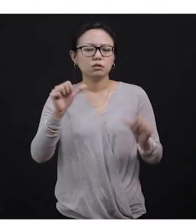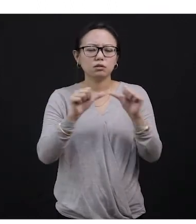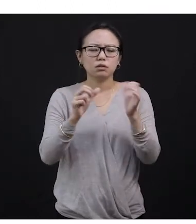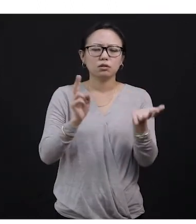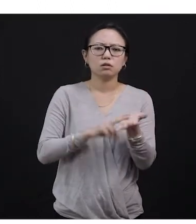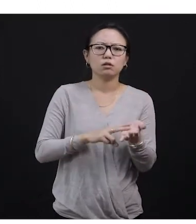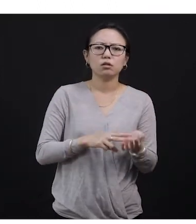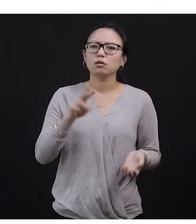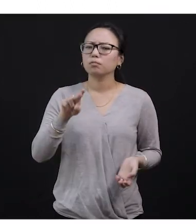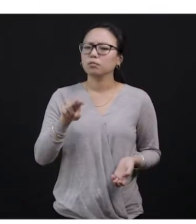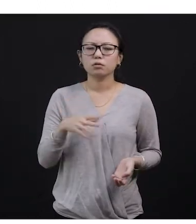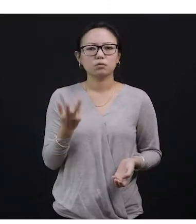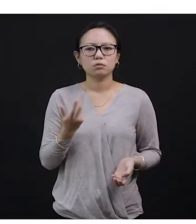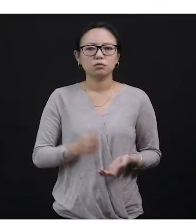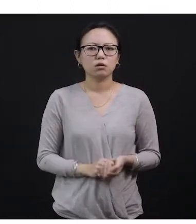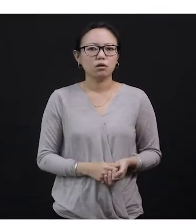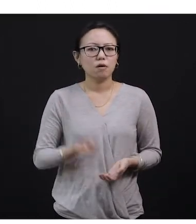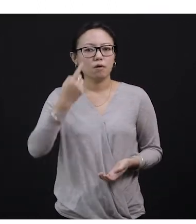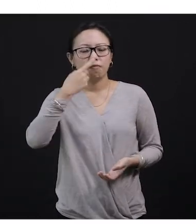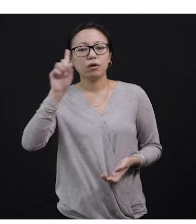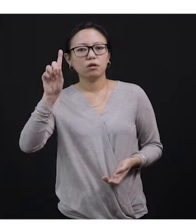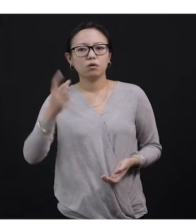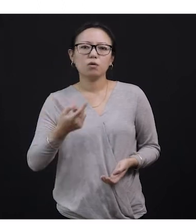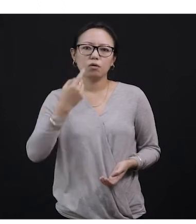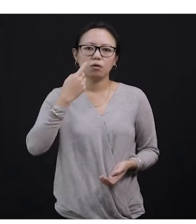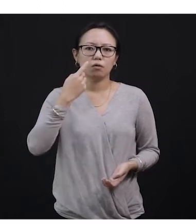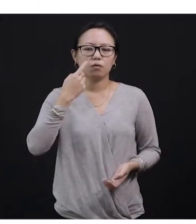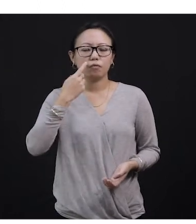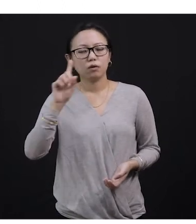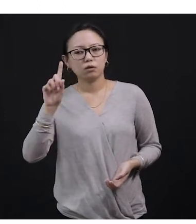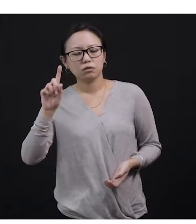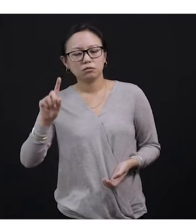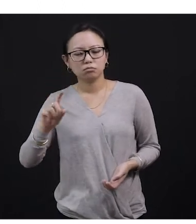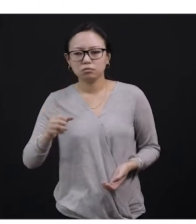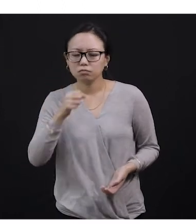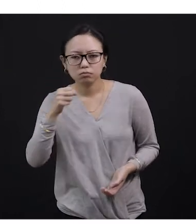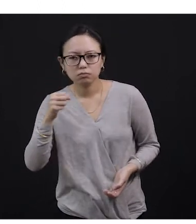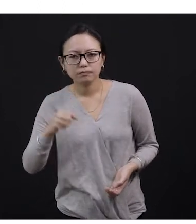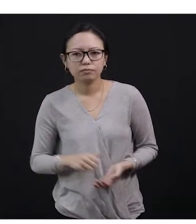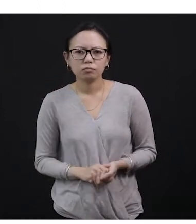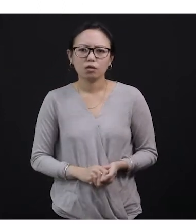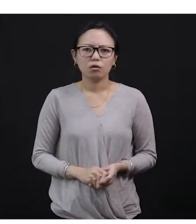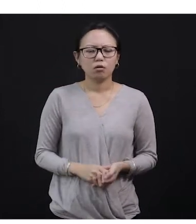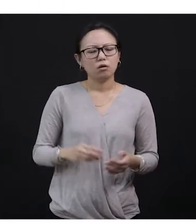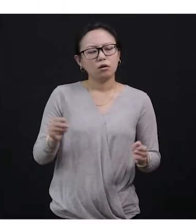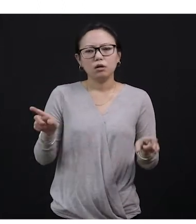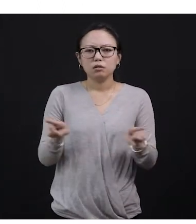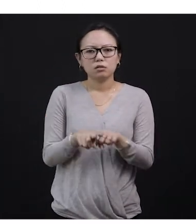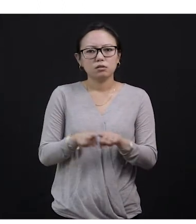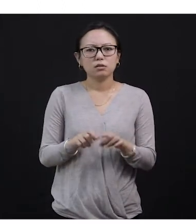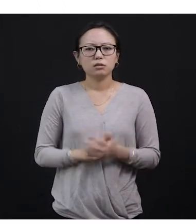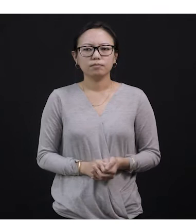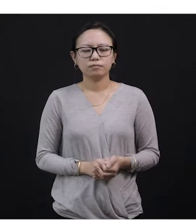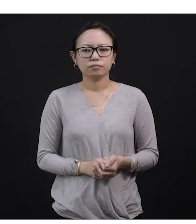father or their grandparents, they are from one family, all right? So the children of